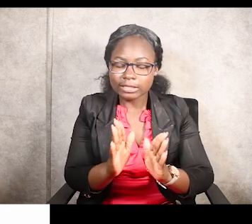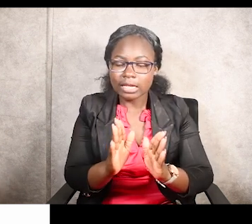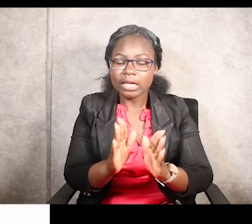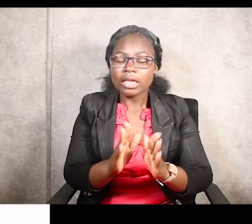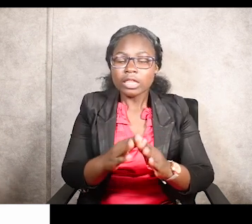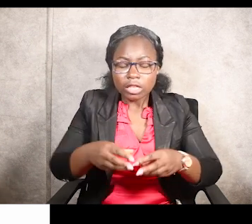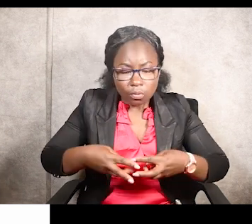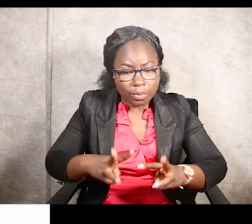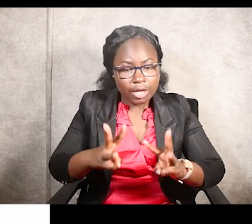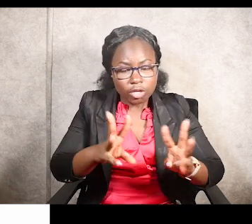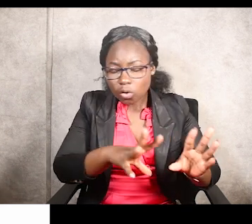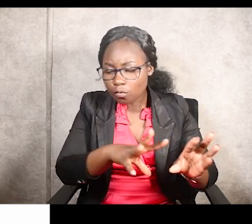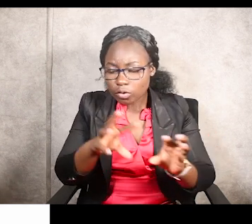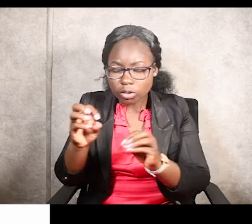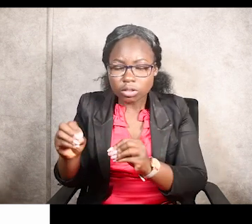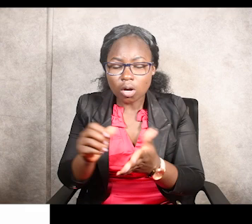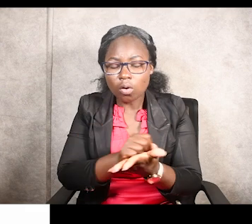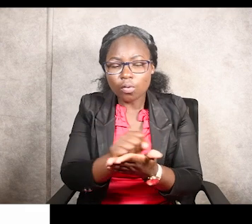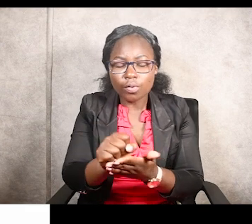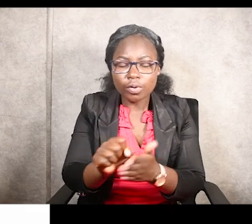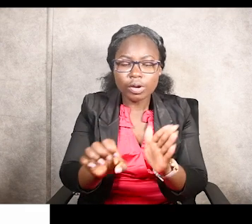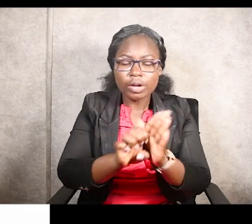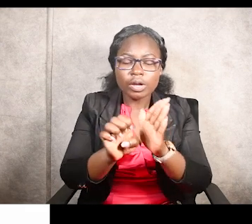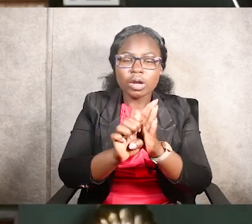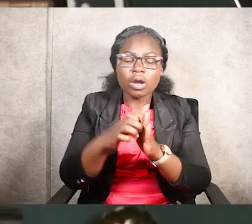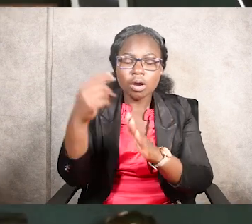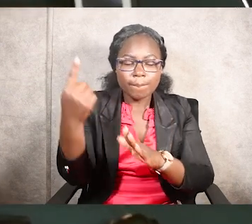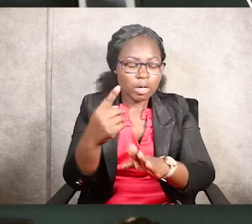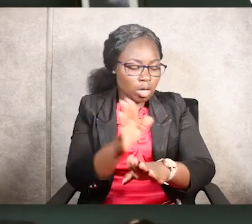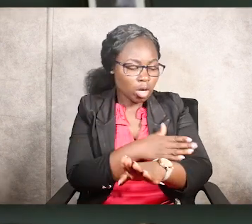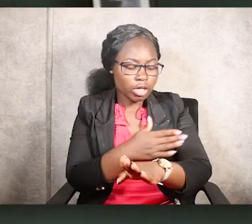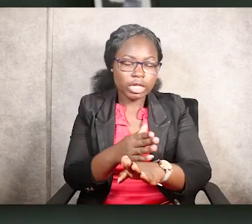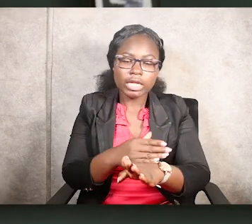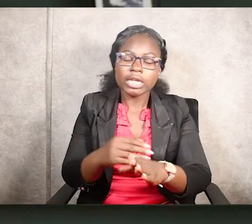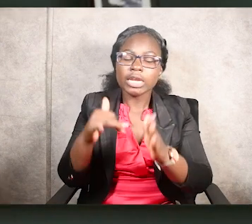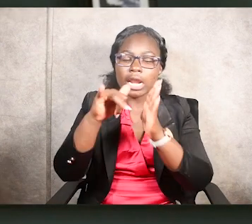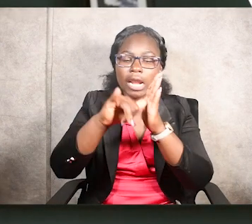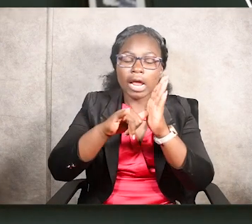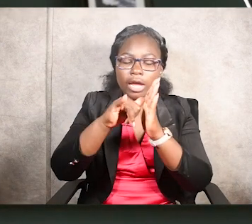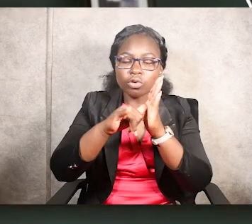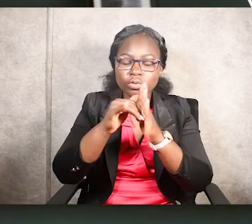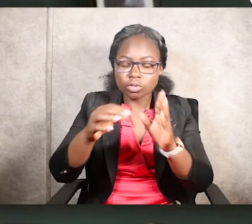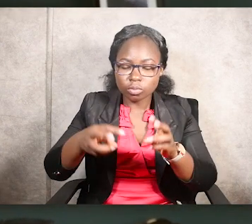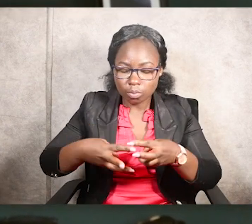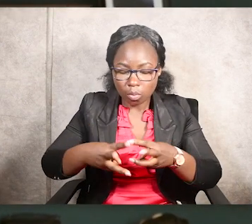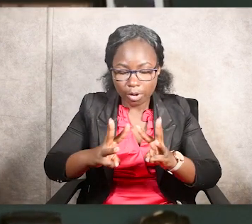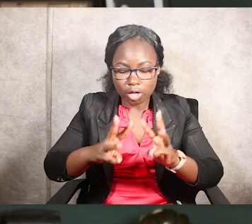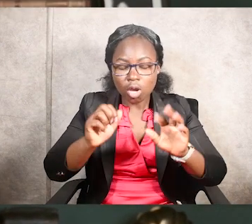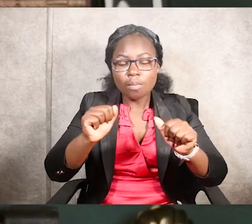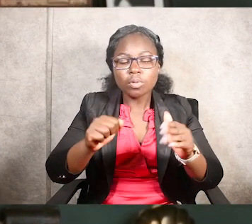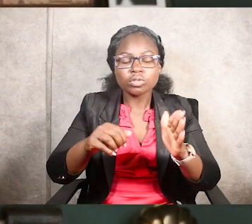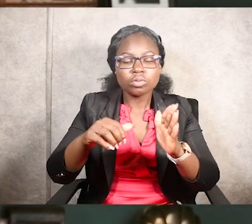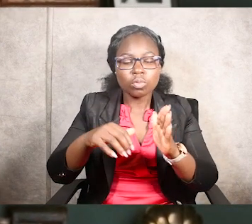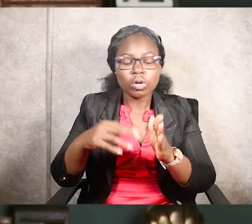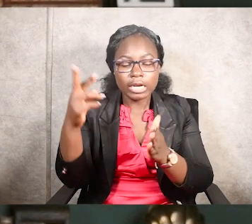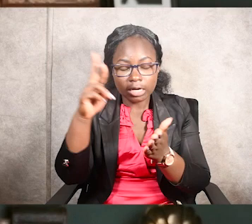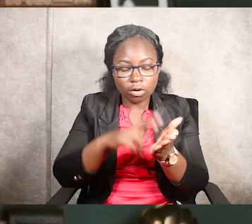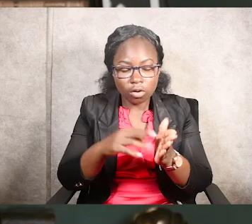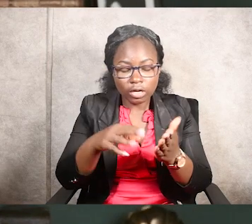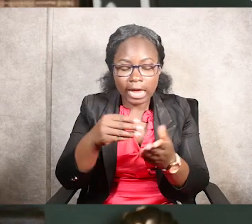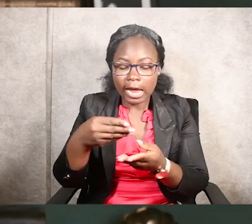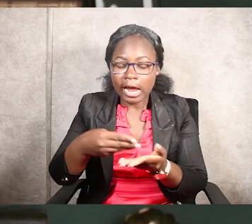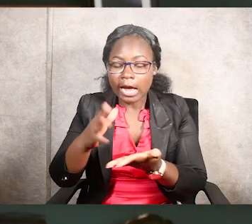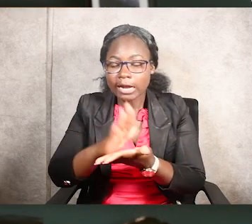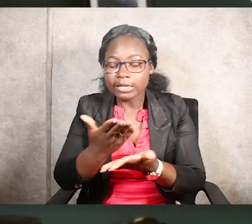of delivering digitized product, for example, recording your music on a YouTube platform, you can be able to record it and share it on YouTube. It is able to reach